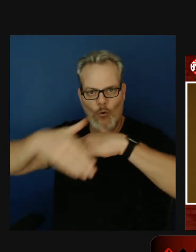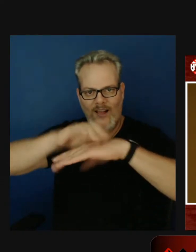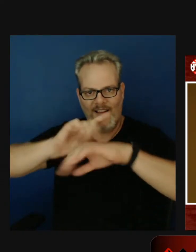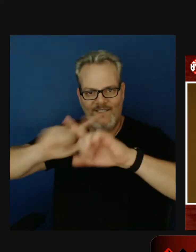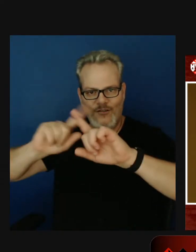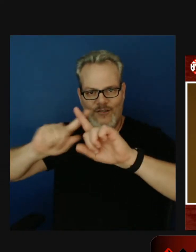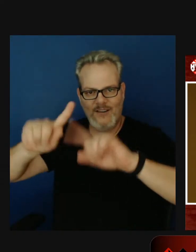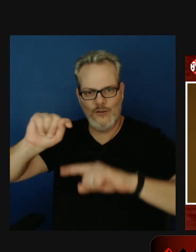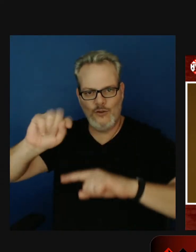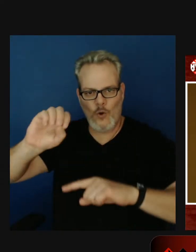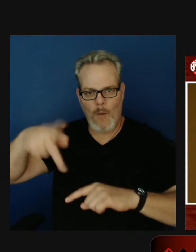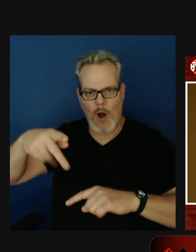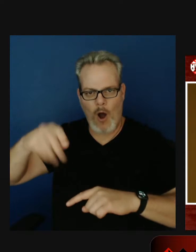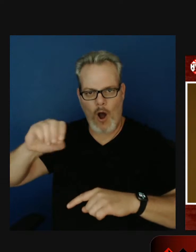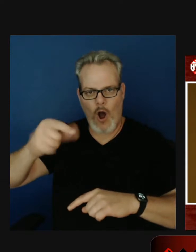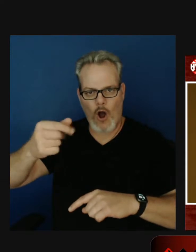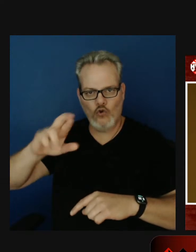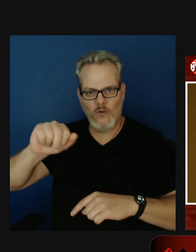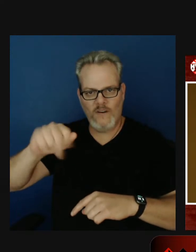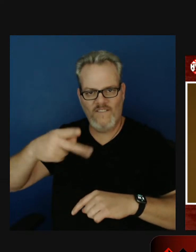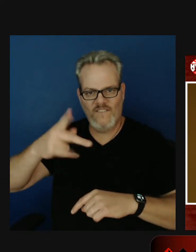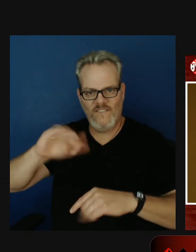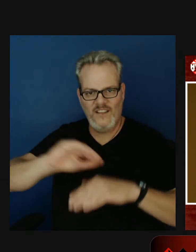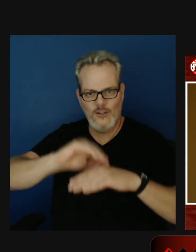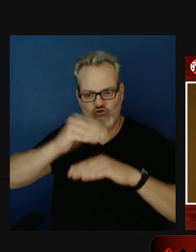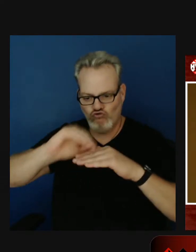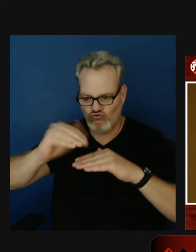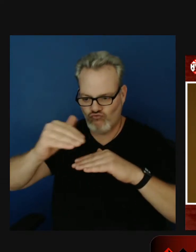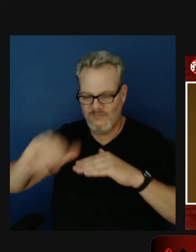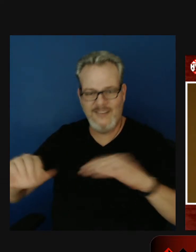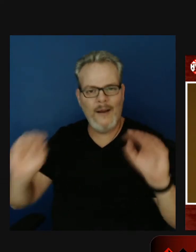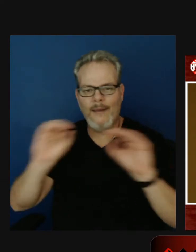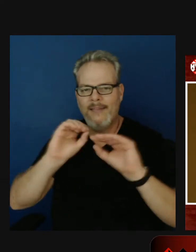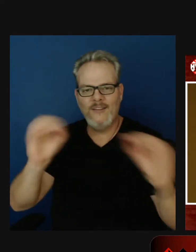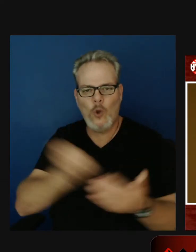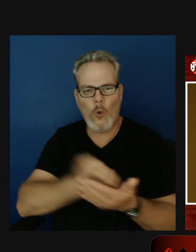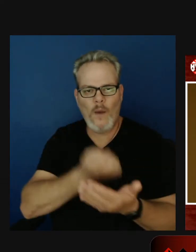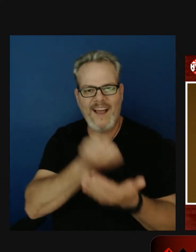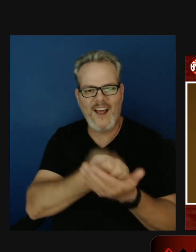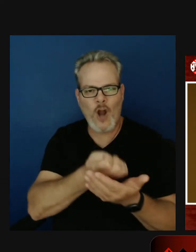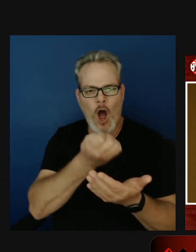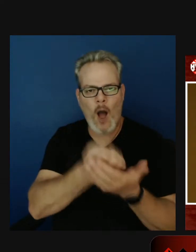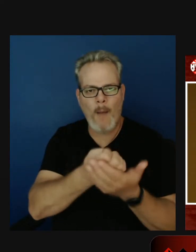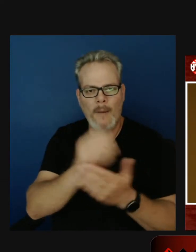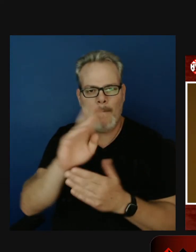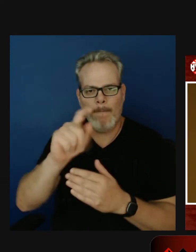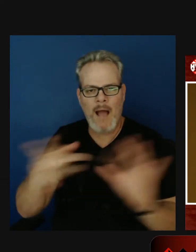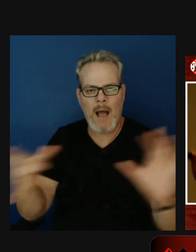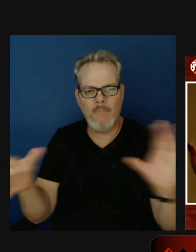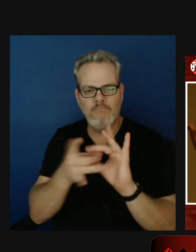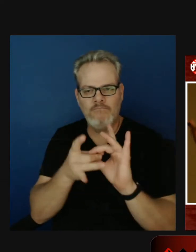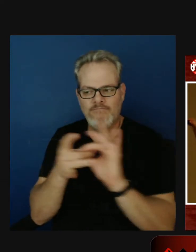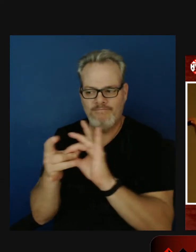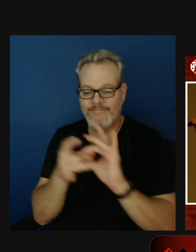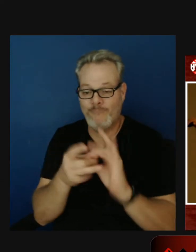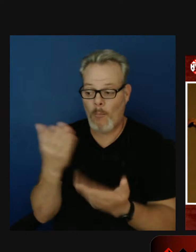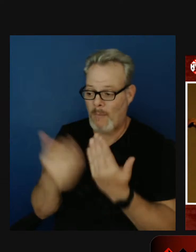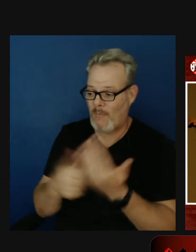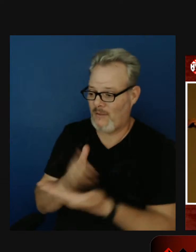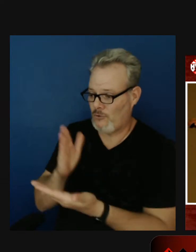find anything of economic value because there's no economic map to go with this one. Either that or they just stopped publishing economic